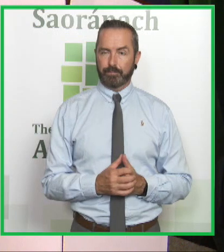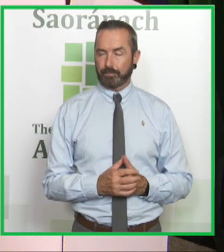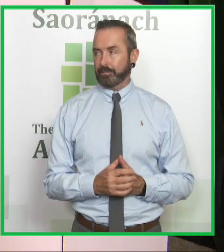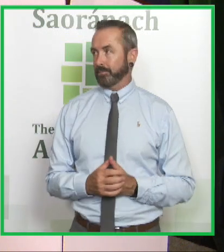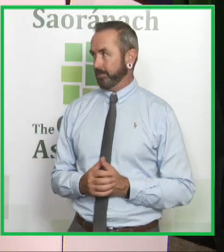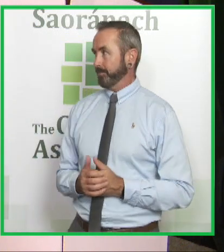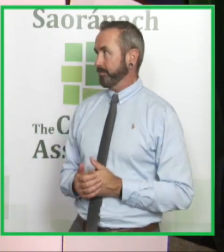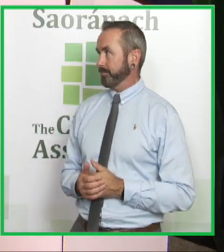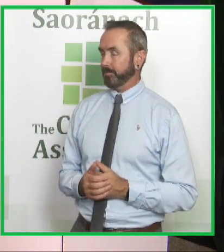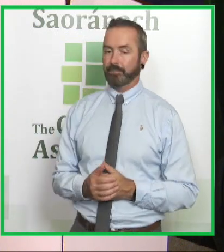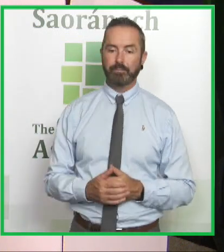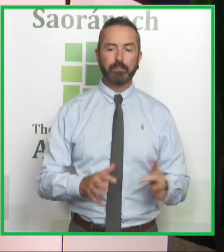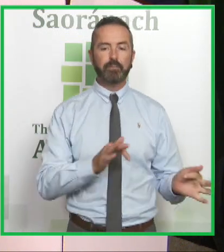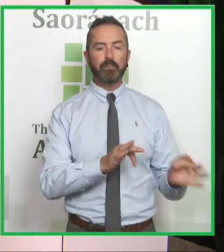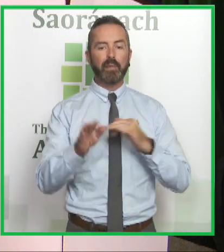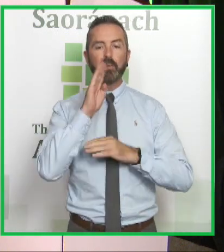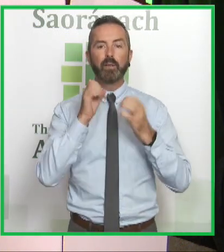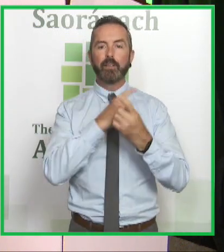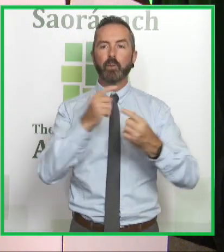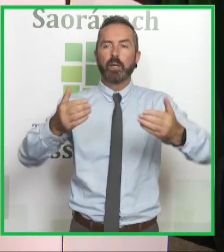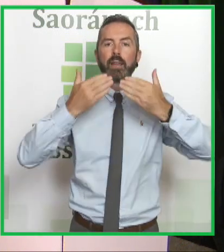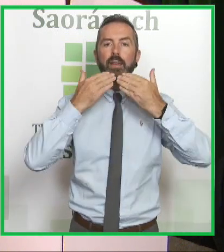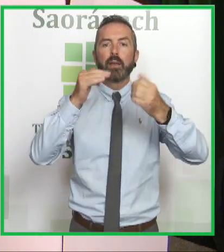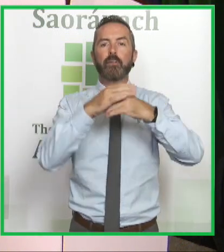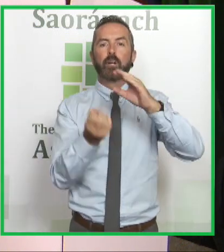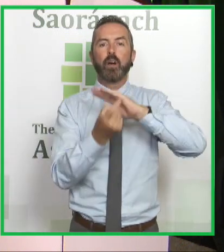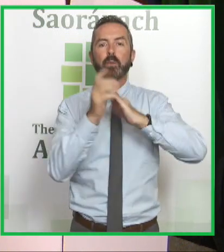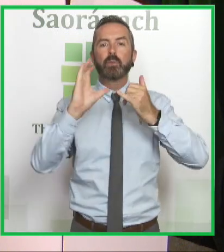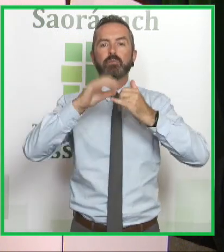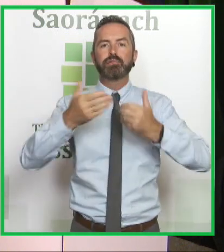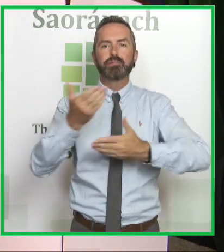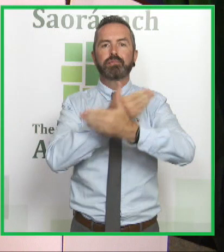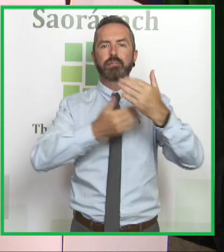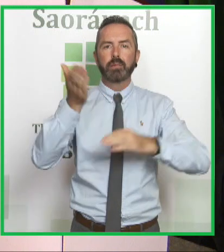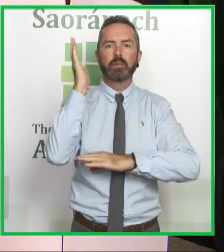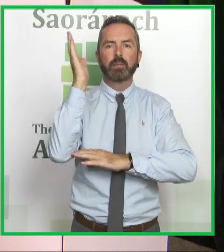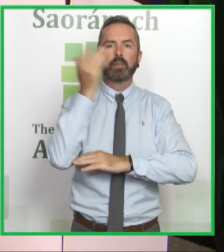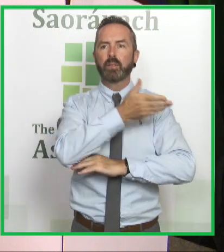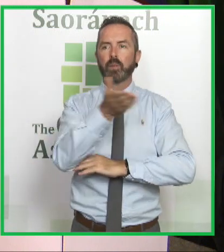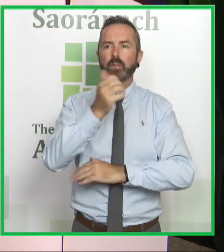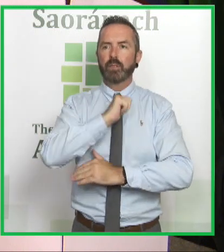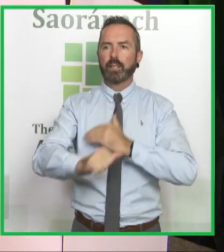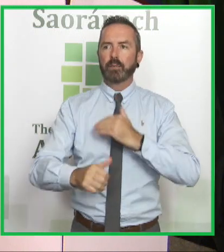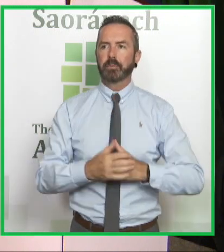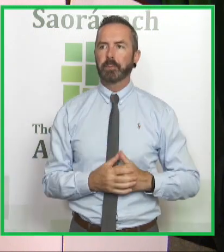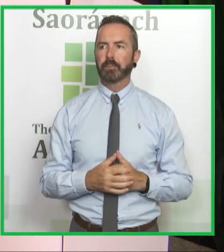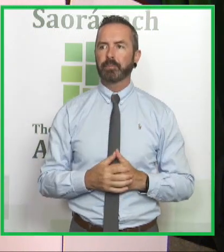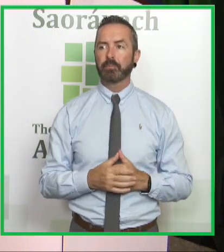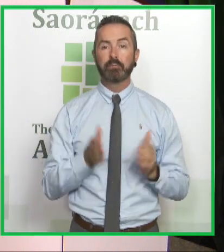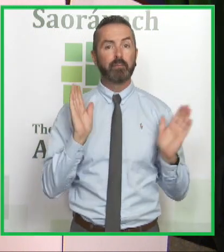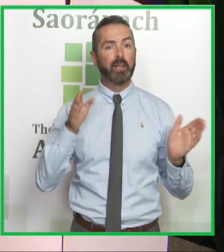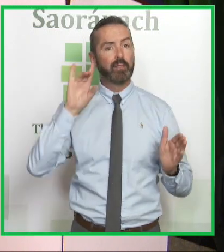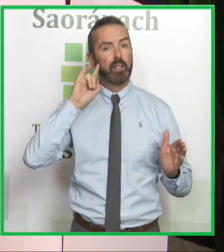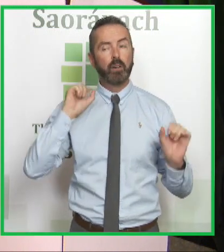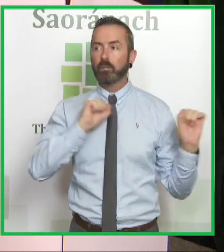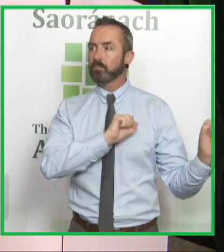Great. Good afternoon, and thank you for the opportunity to speak with you today. As you have heard throughout